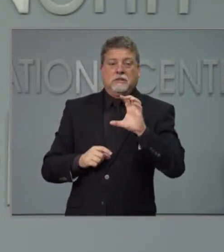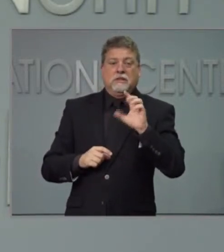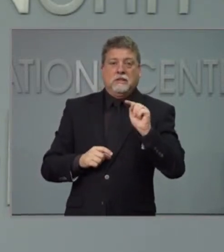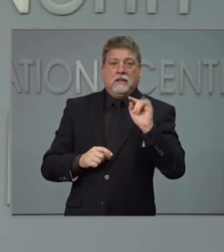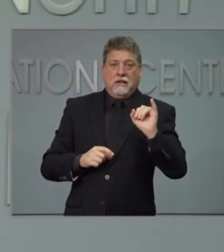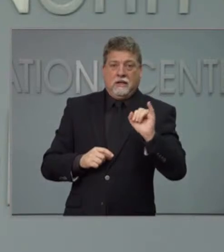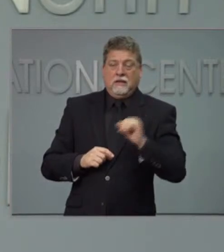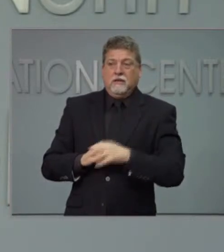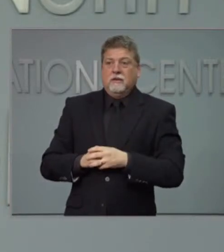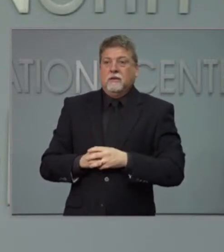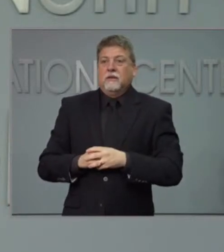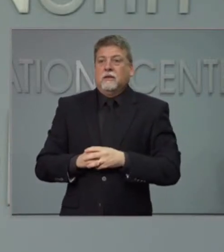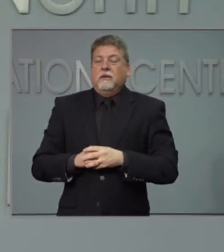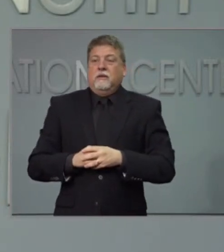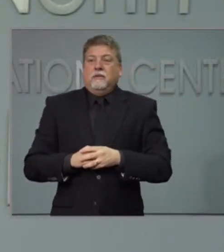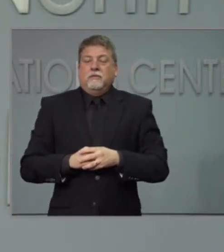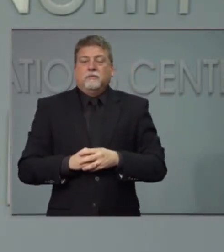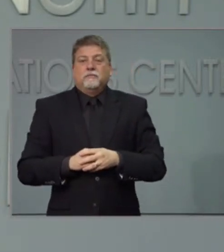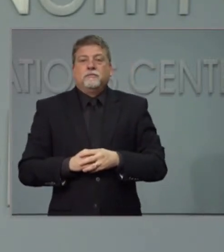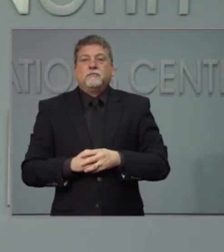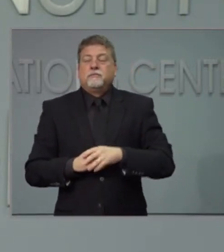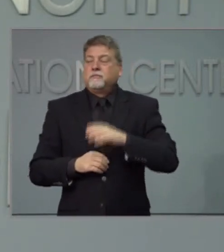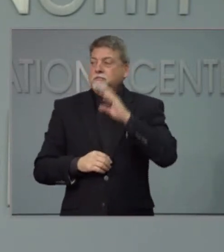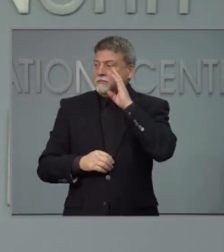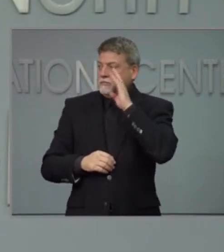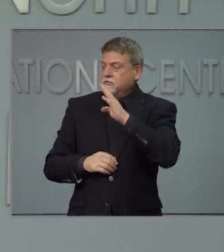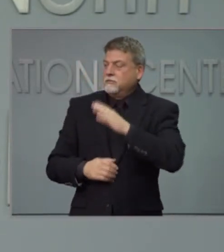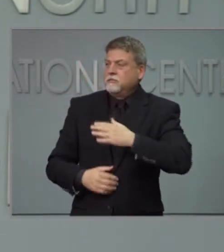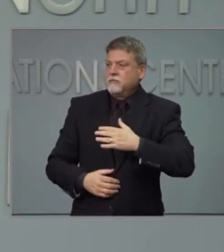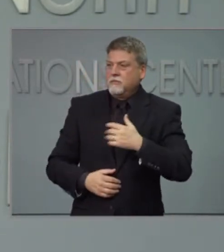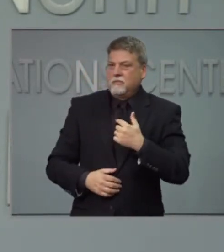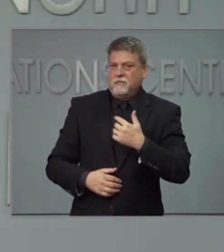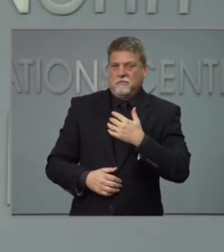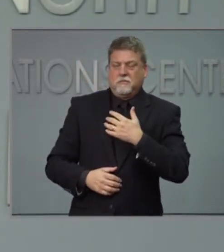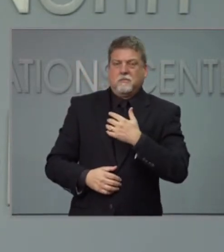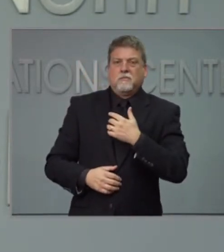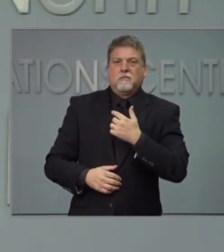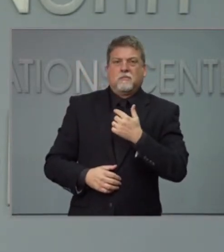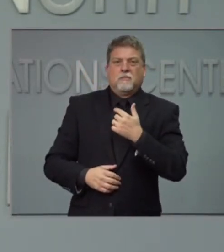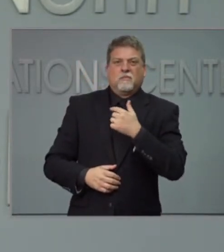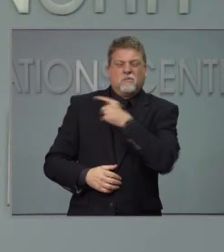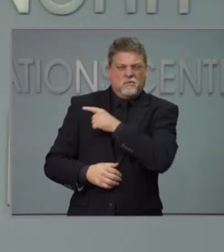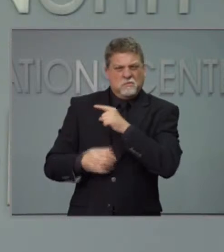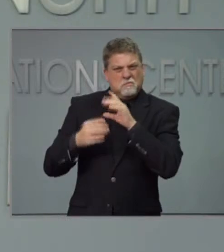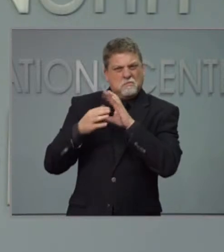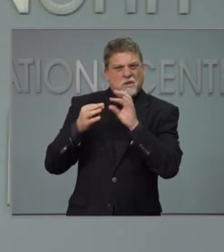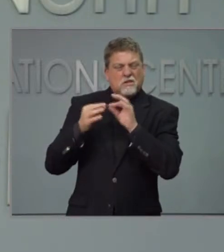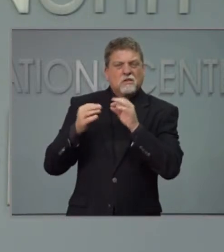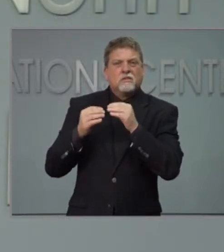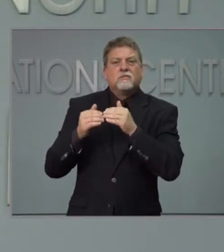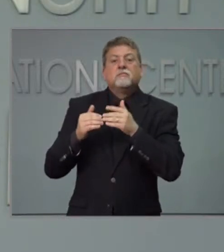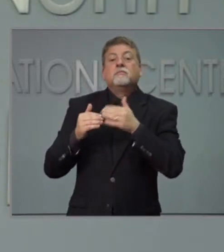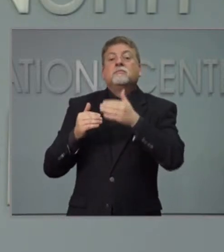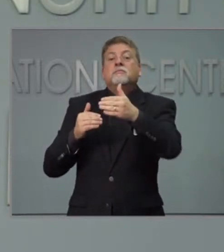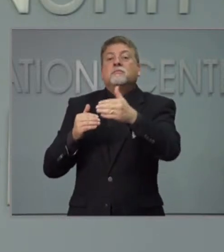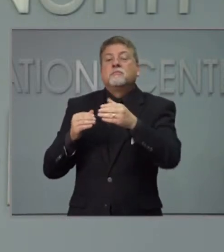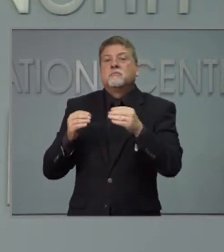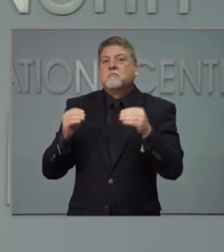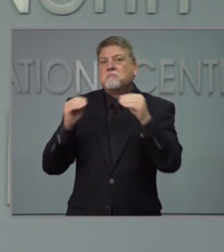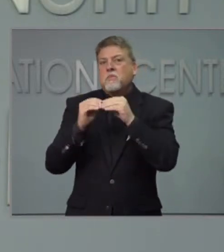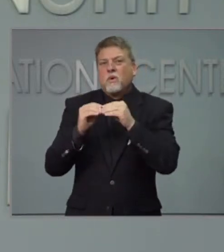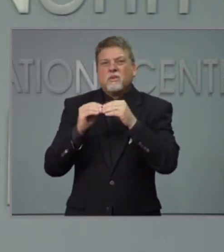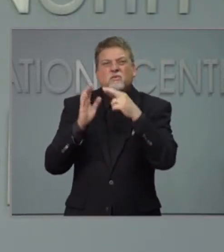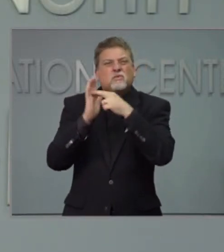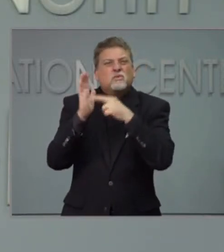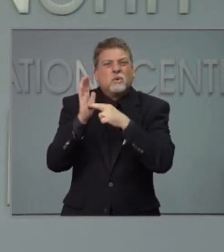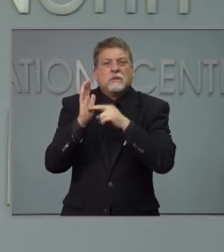Hi, Governor. Yeah, Kate Hussey with WCTI. My question is, you mentioned some further restrictions if some of those counties don't